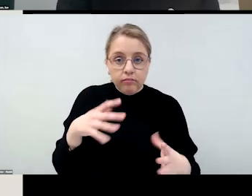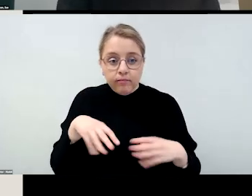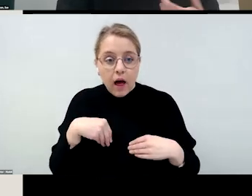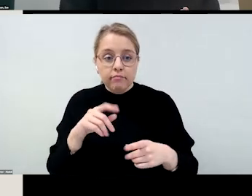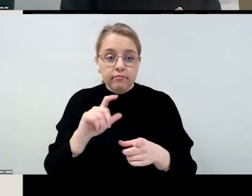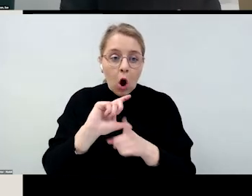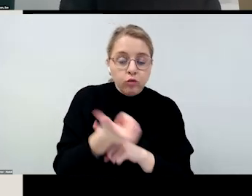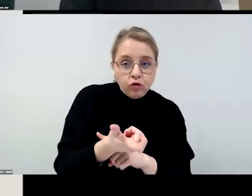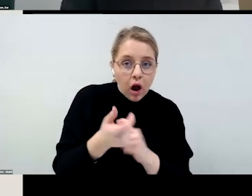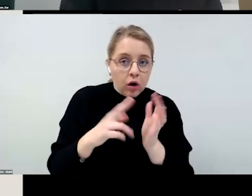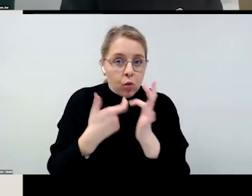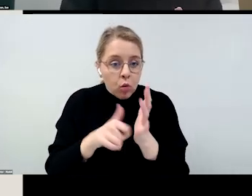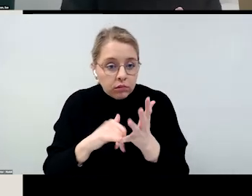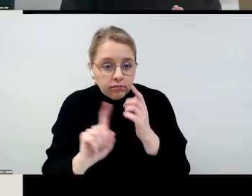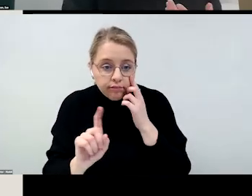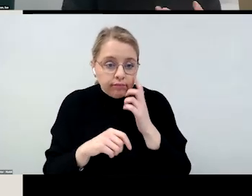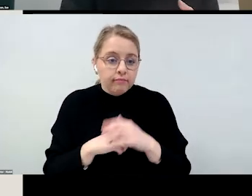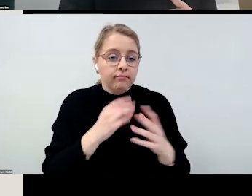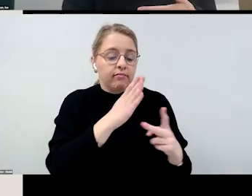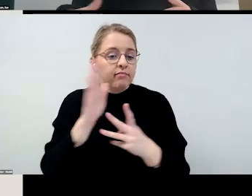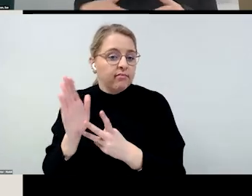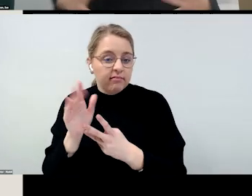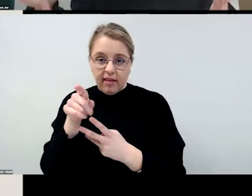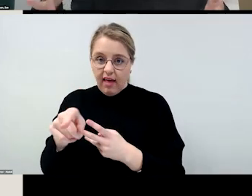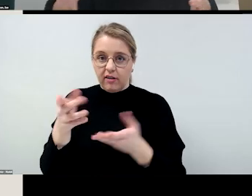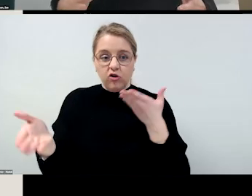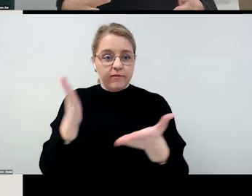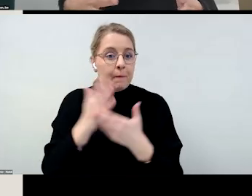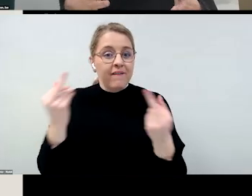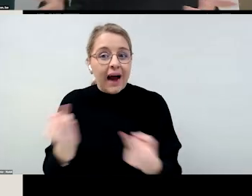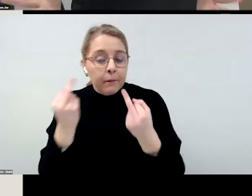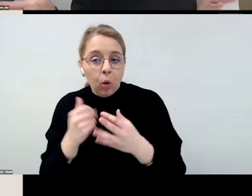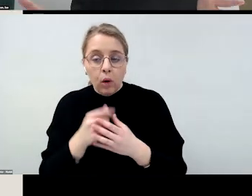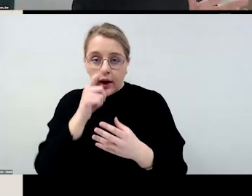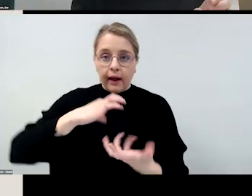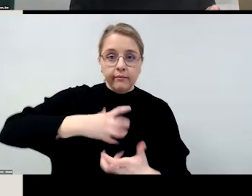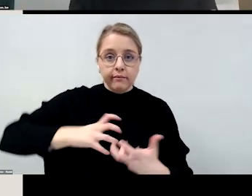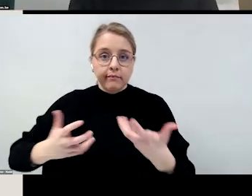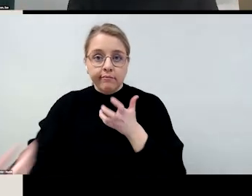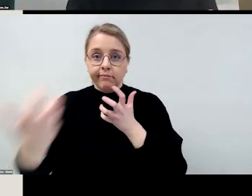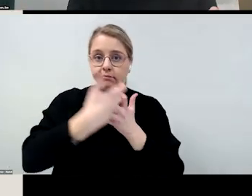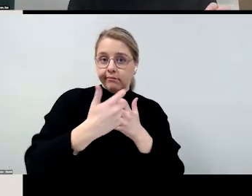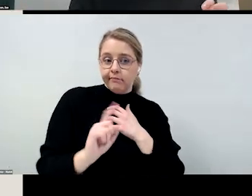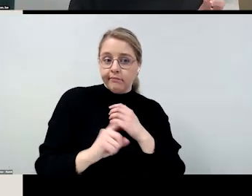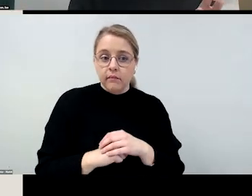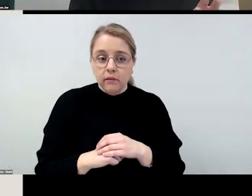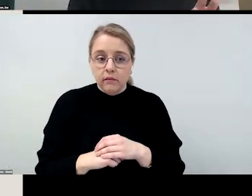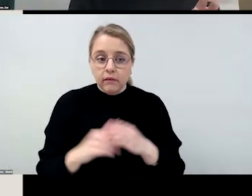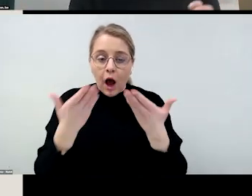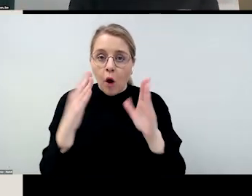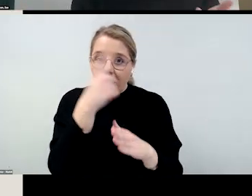norms? How available and accommodating that service is. For example, does it have large hours of opening and easy to